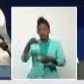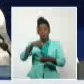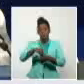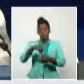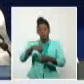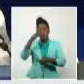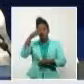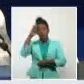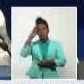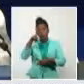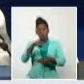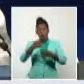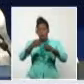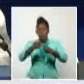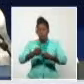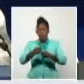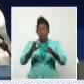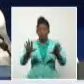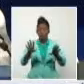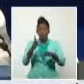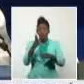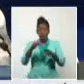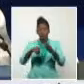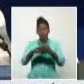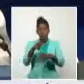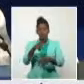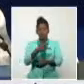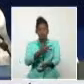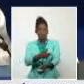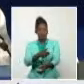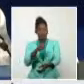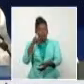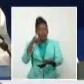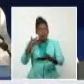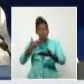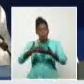129 people have reported this kind of incidents for a